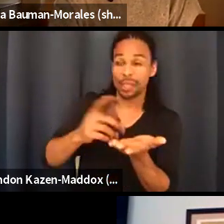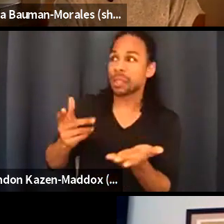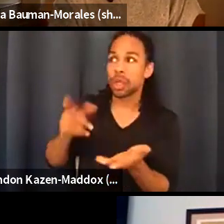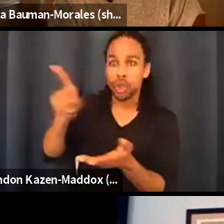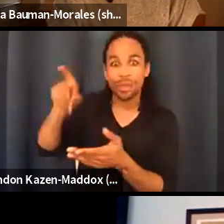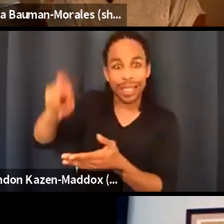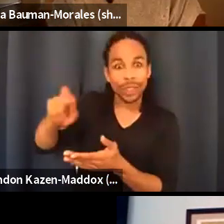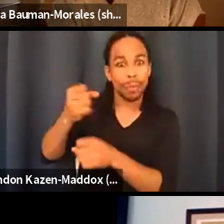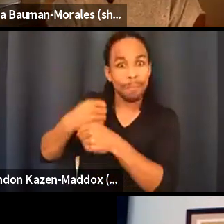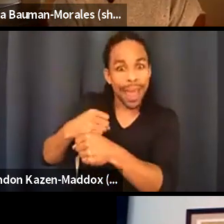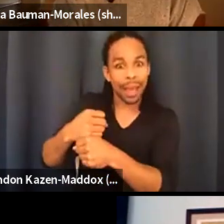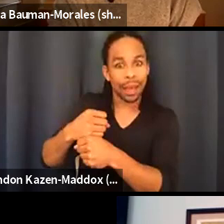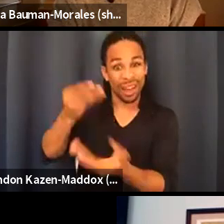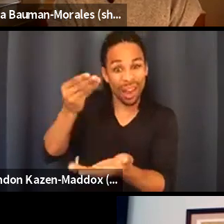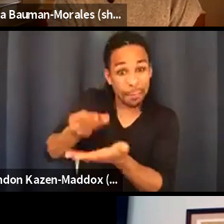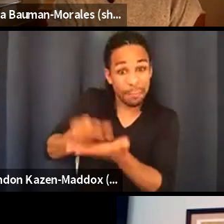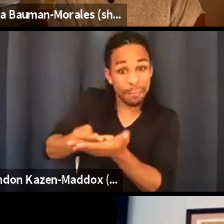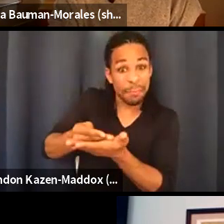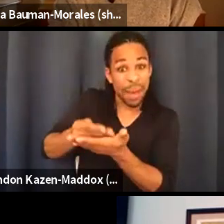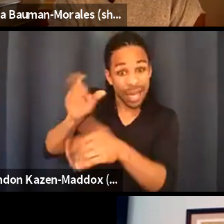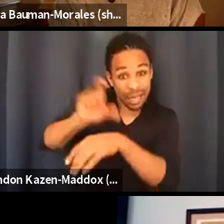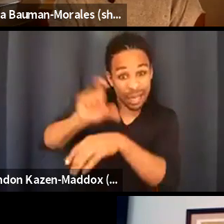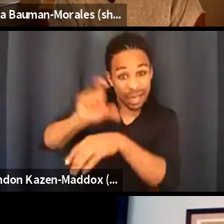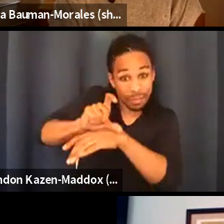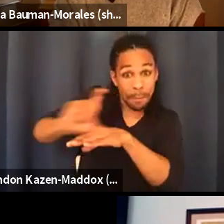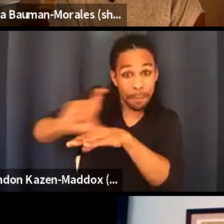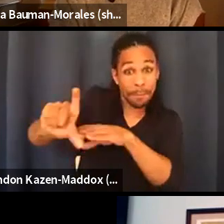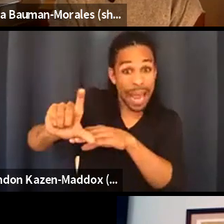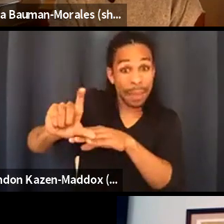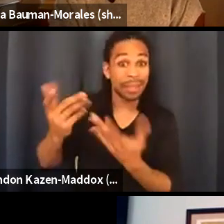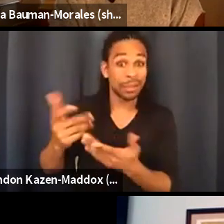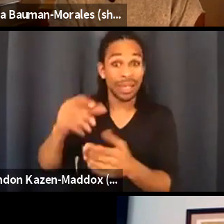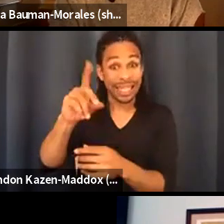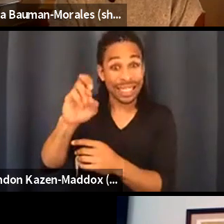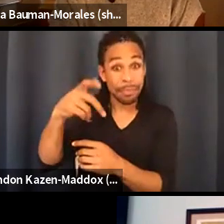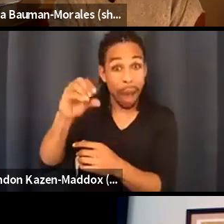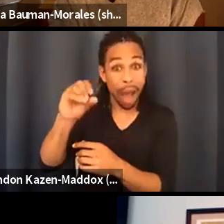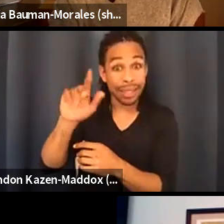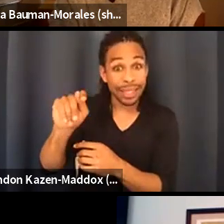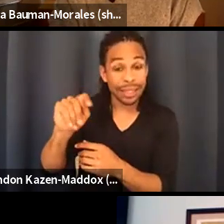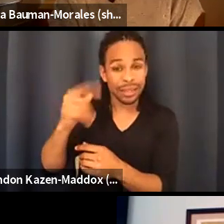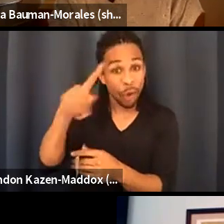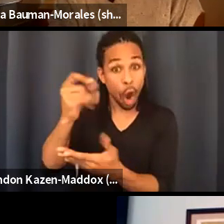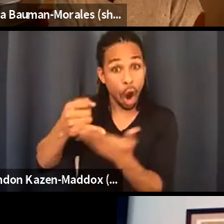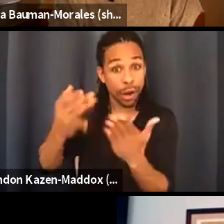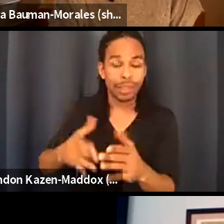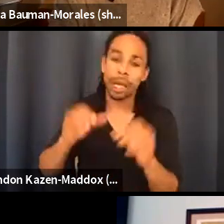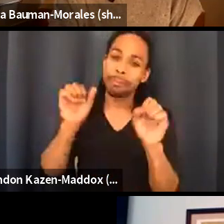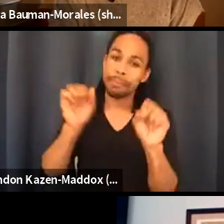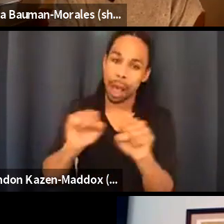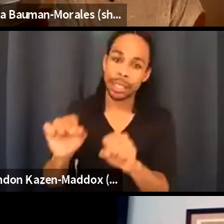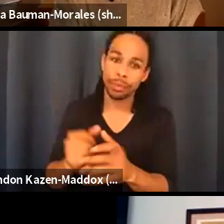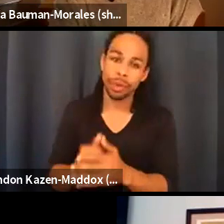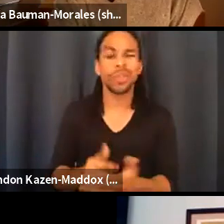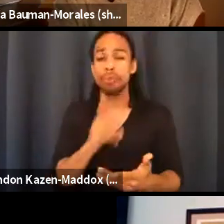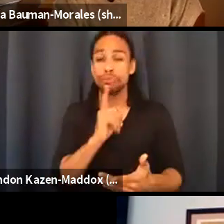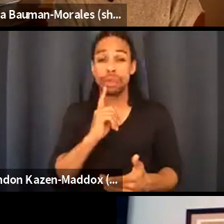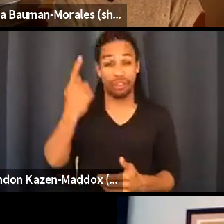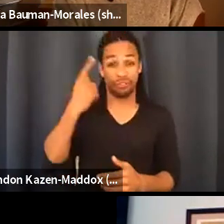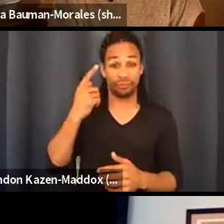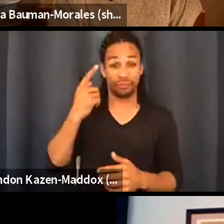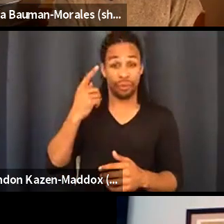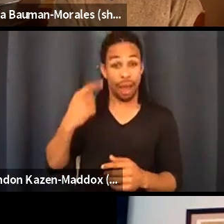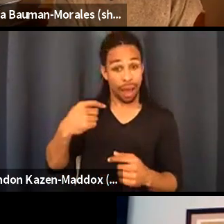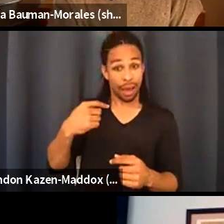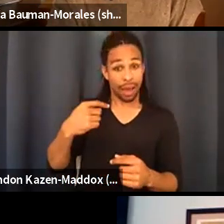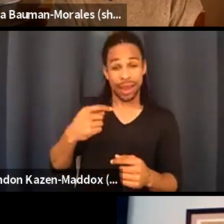and the right banks of power. And the other thing I was just gonna offer is I'm a huge believer in publicly transparent budgeting.